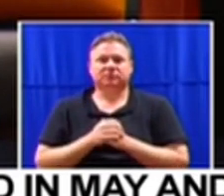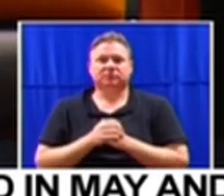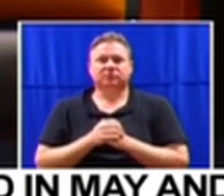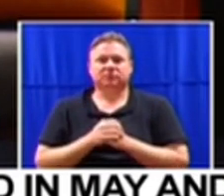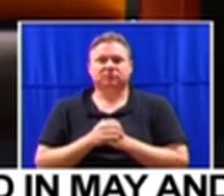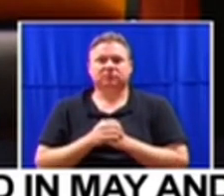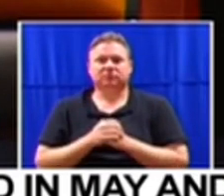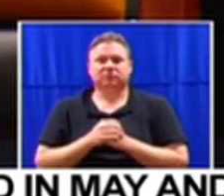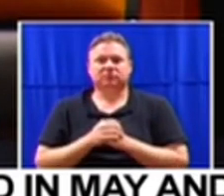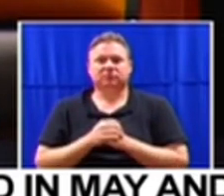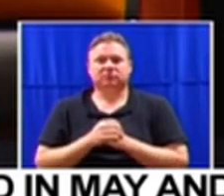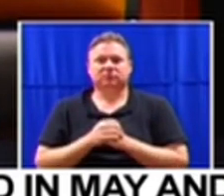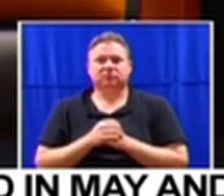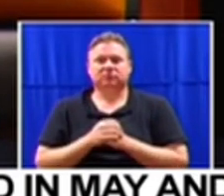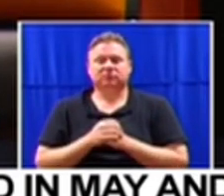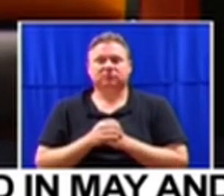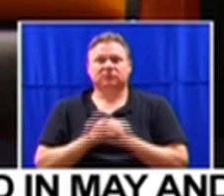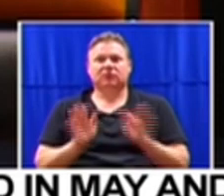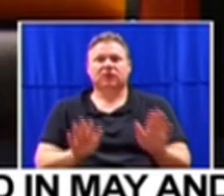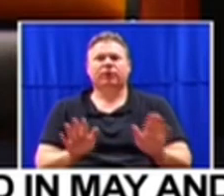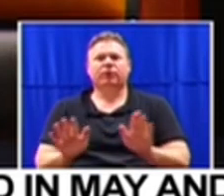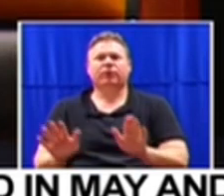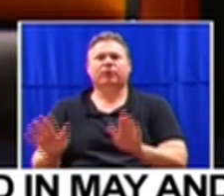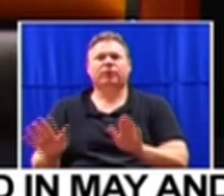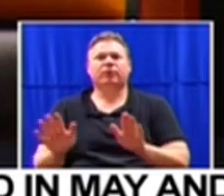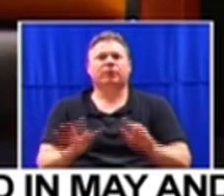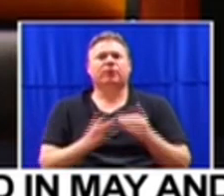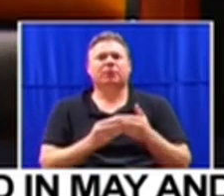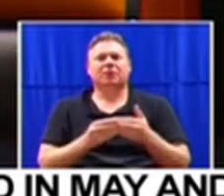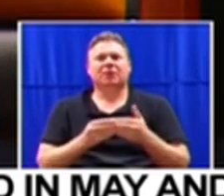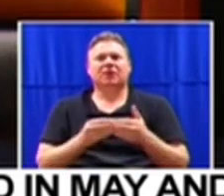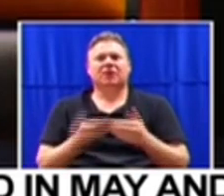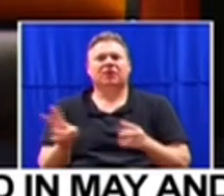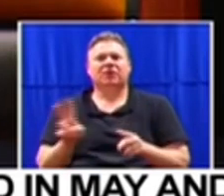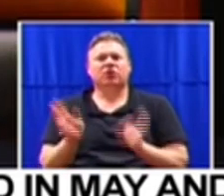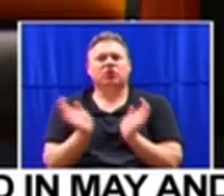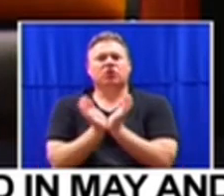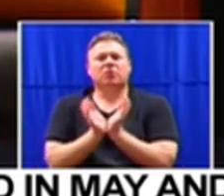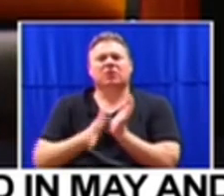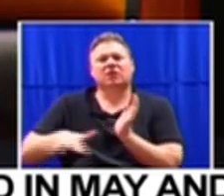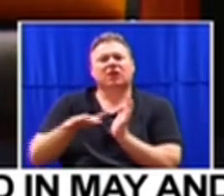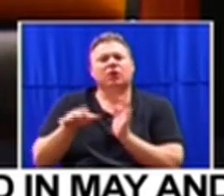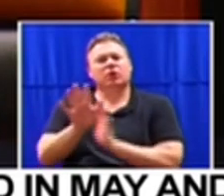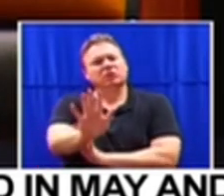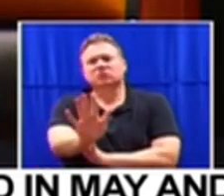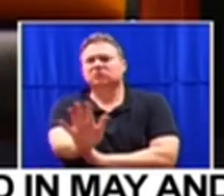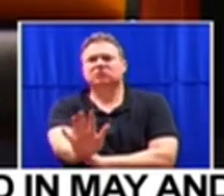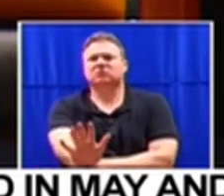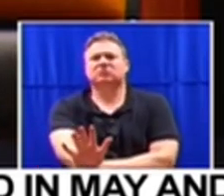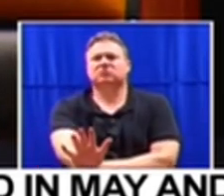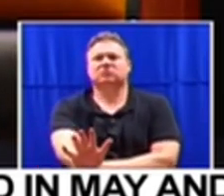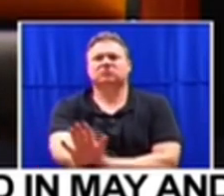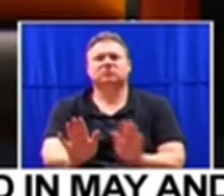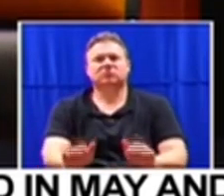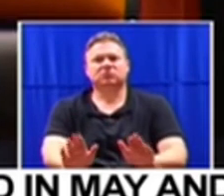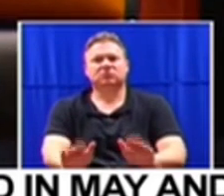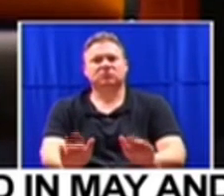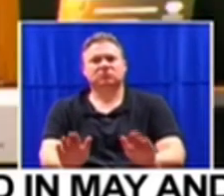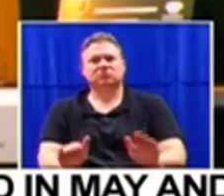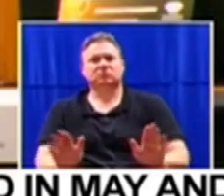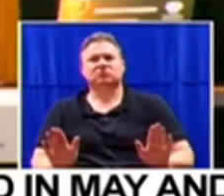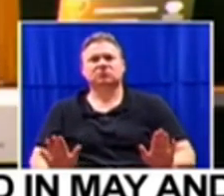on a point of order. Order, honorable members on the virtual platform, please.